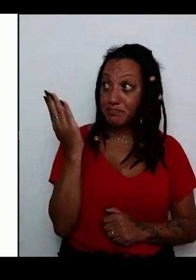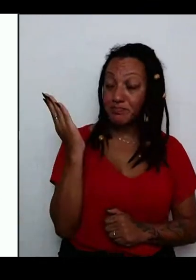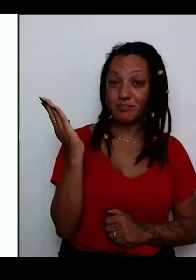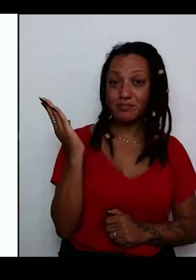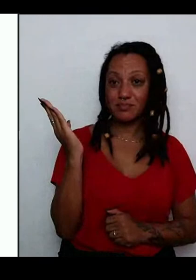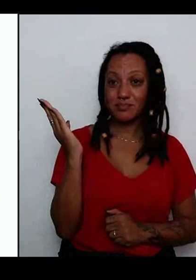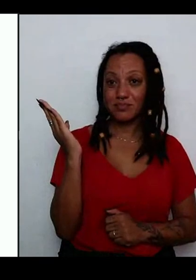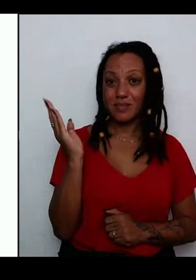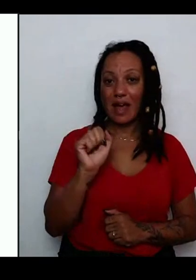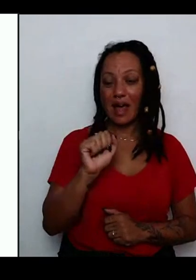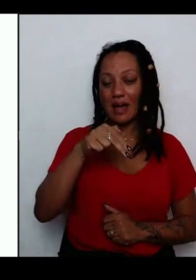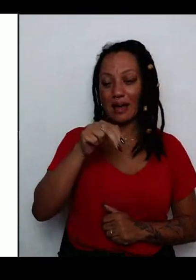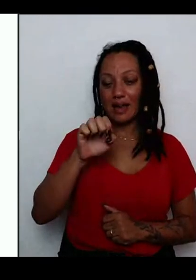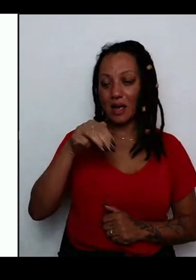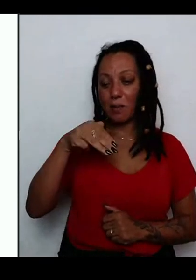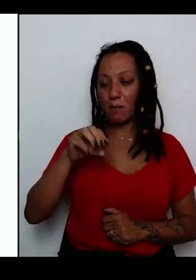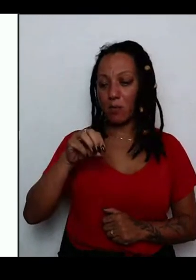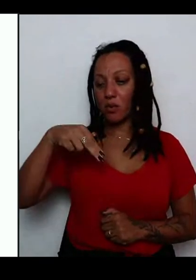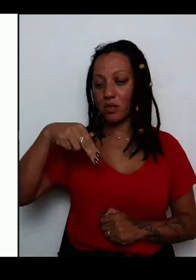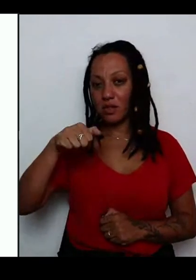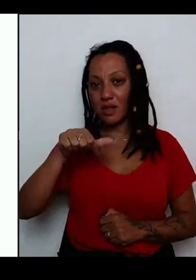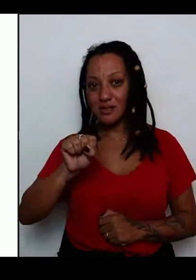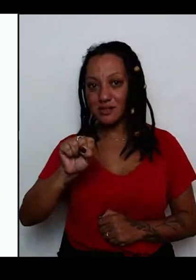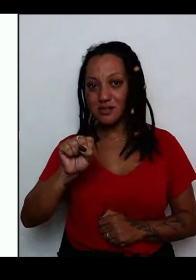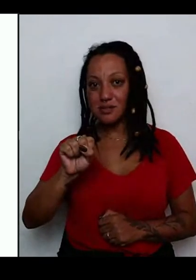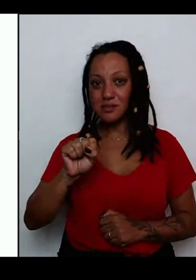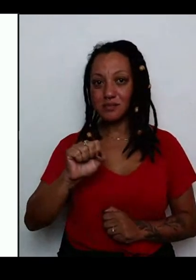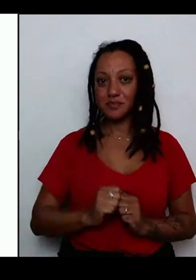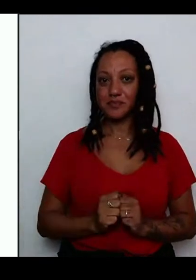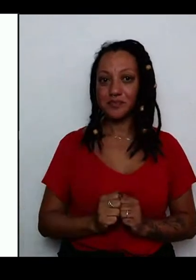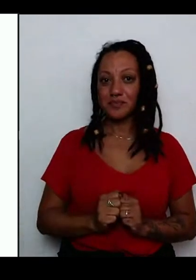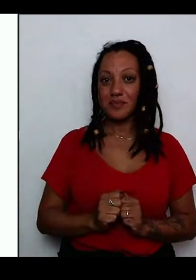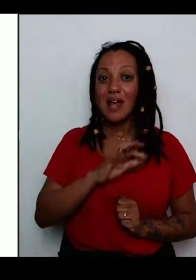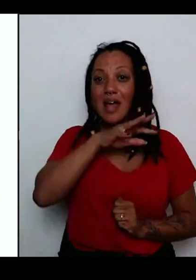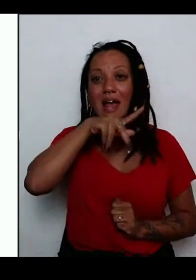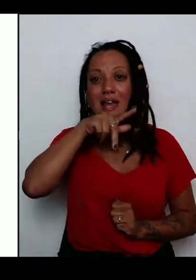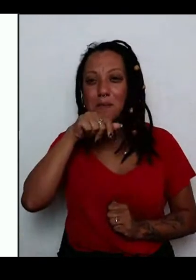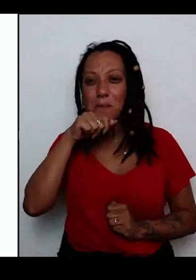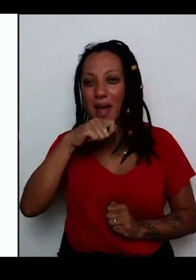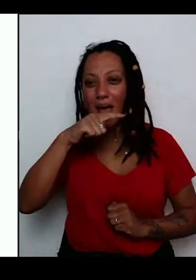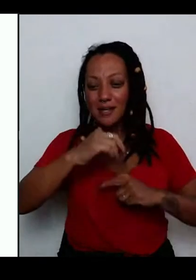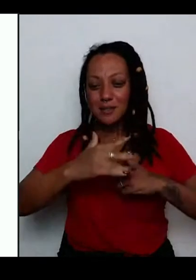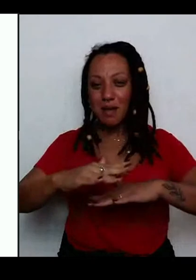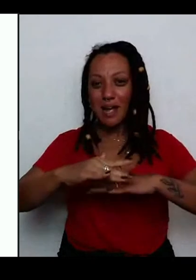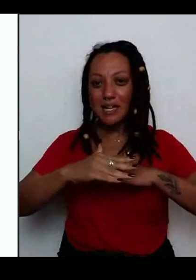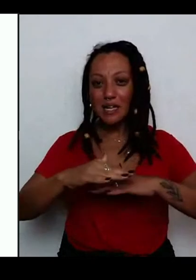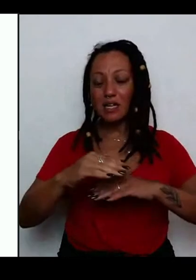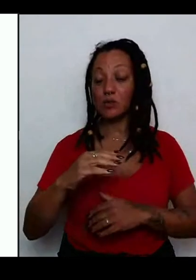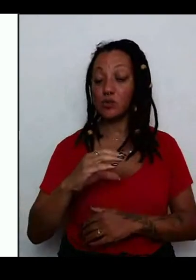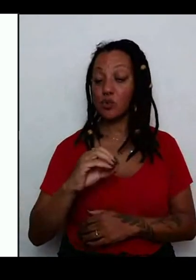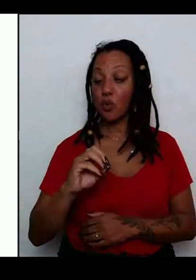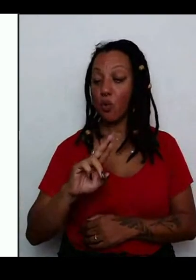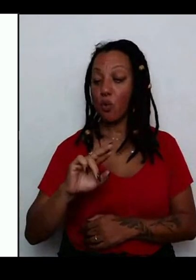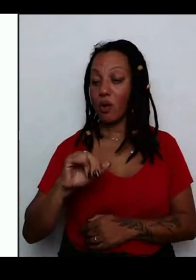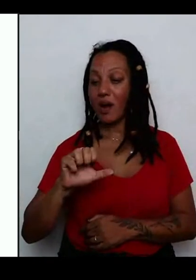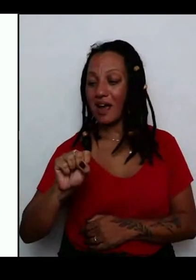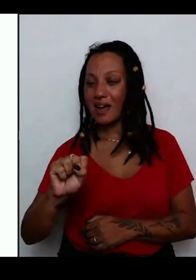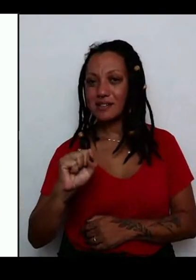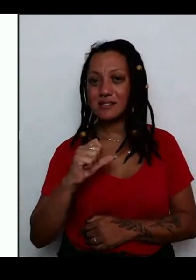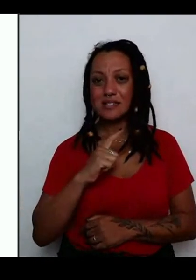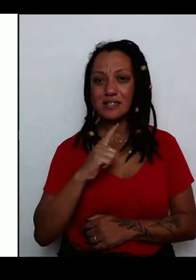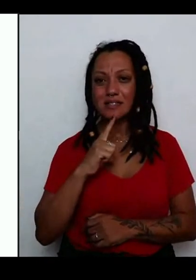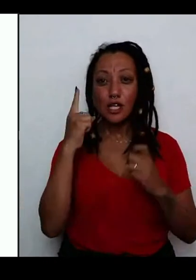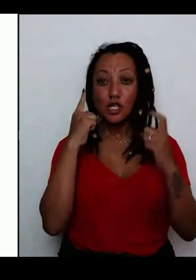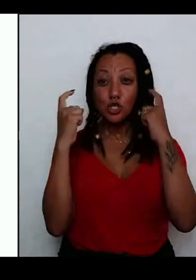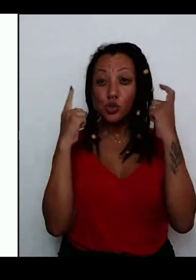sounds and songs from vintage erotic movies these trans species resonances to me are deeply sensual they're